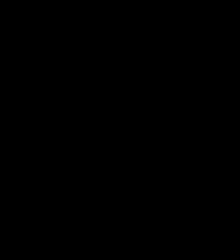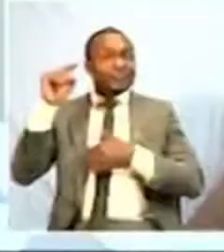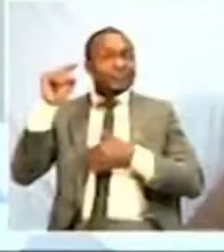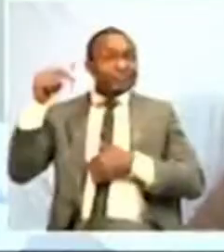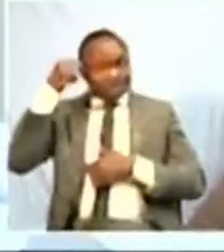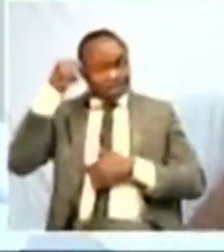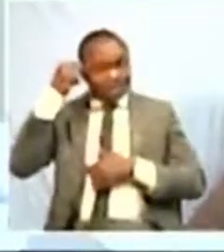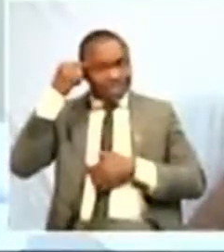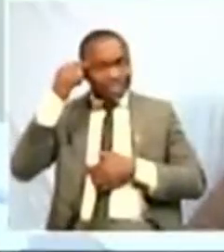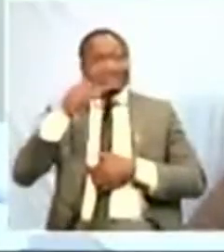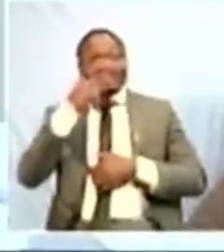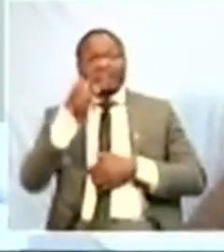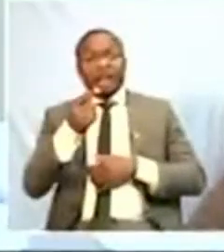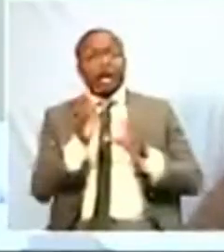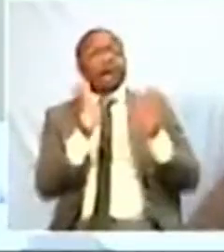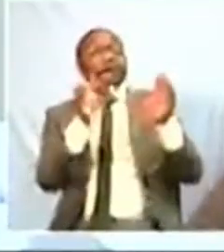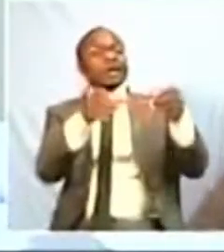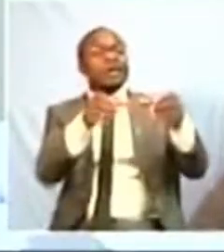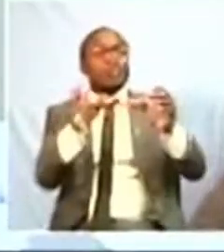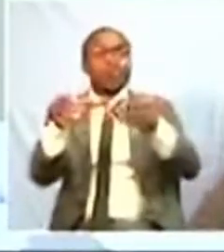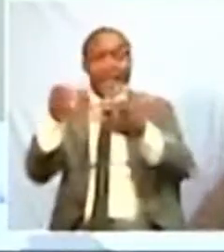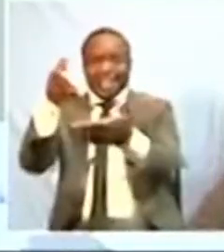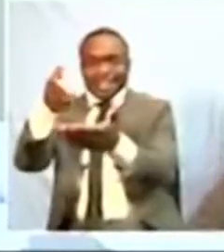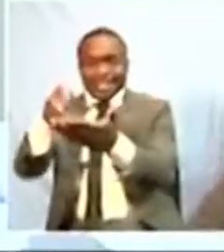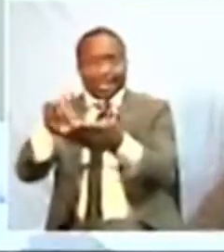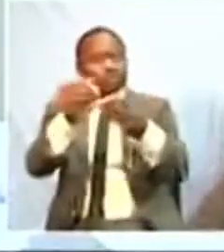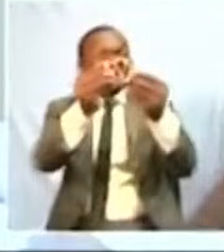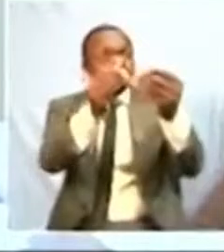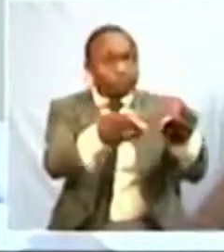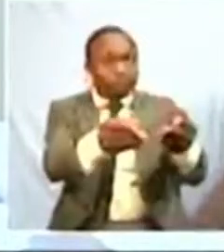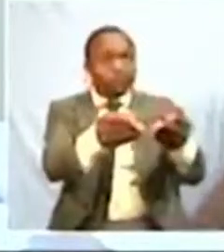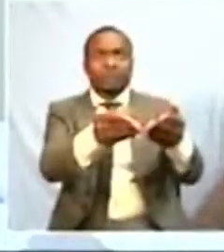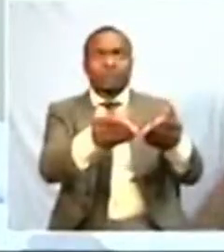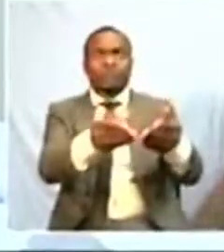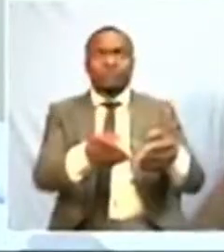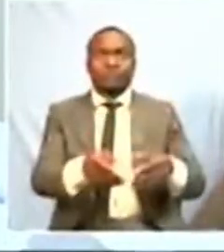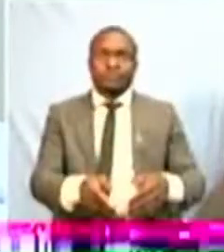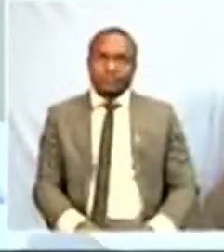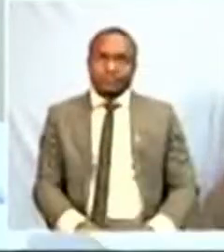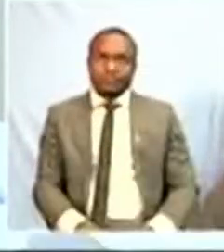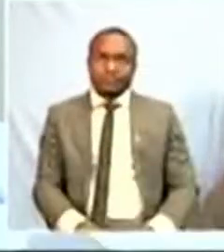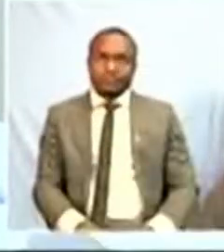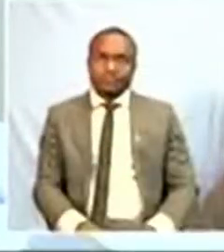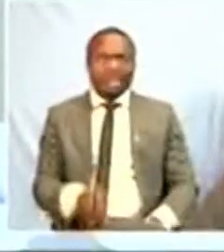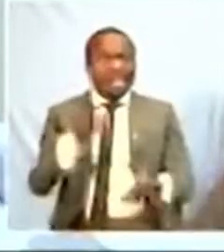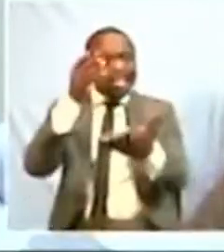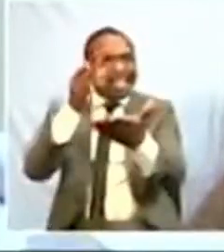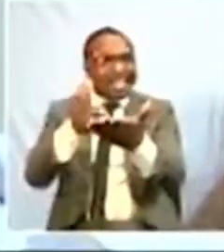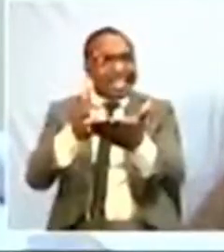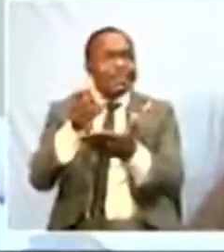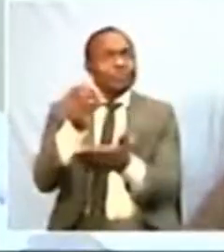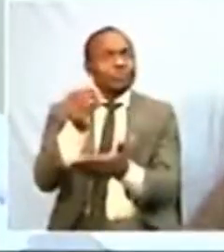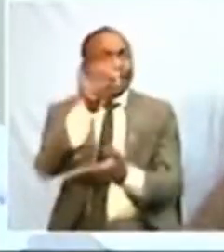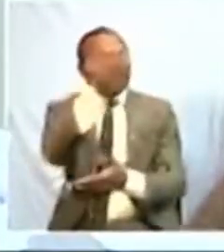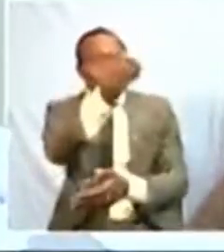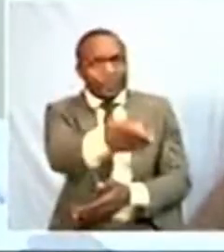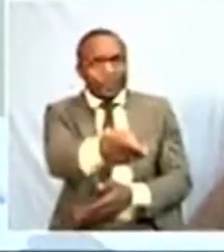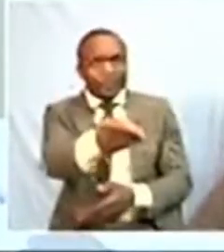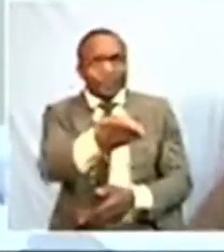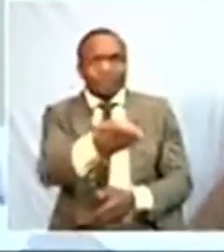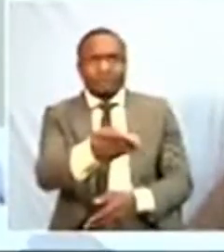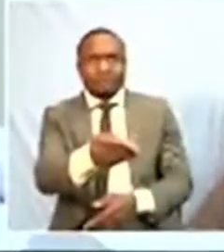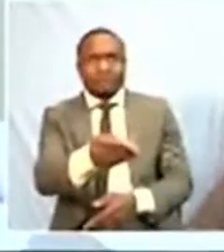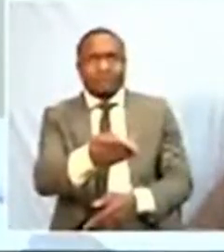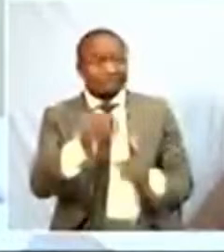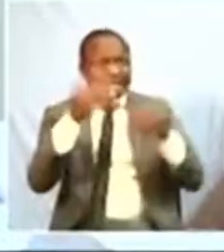government which has said councils, here is something that you should do. Here is the money. Give